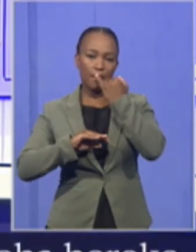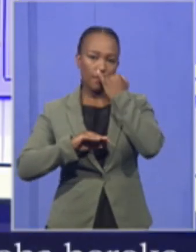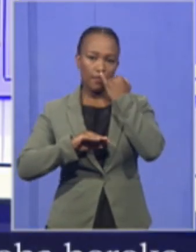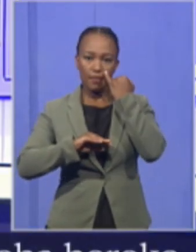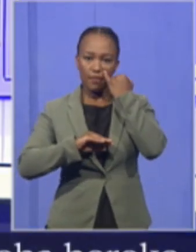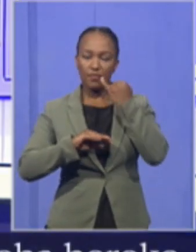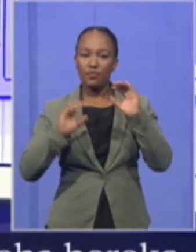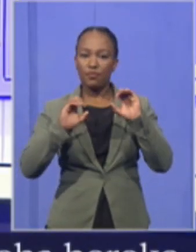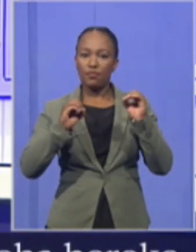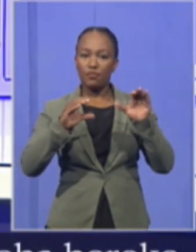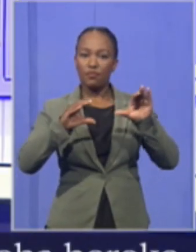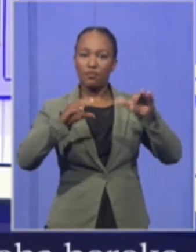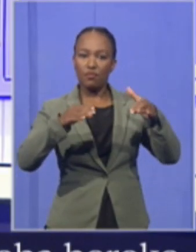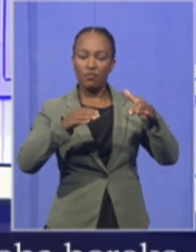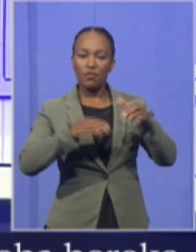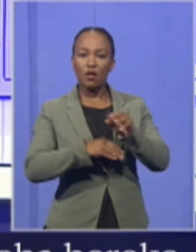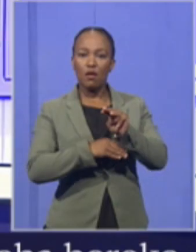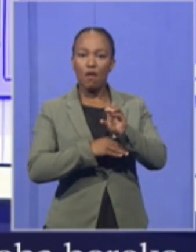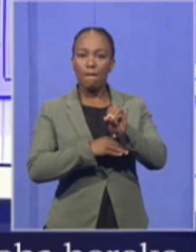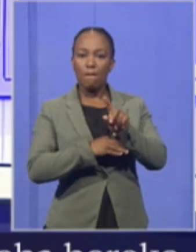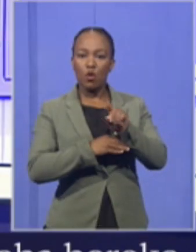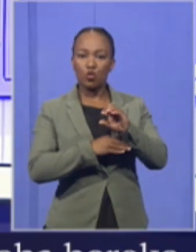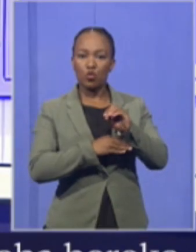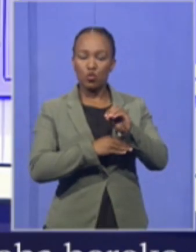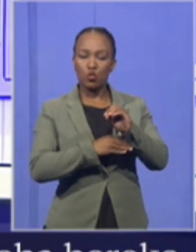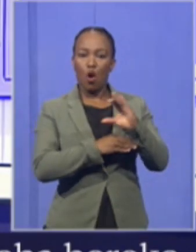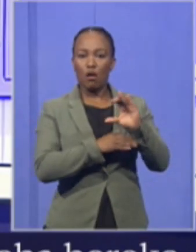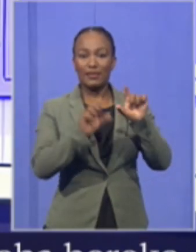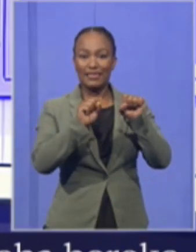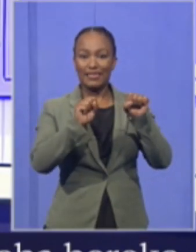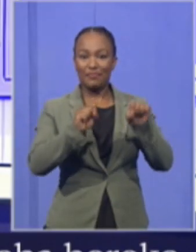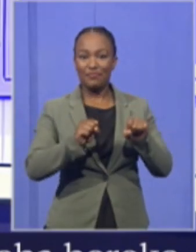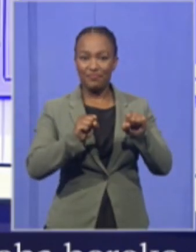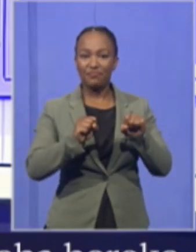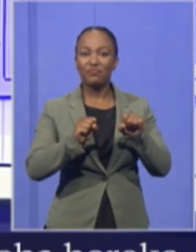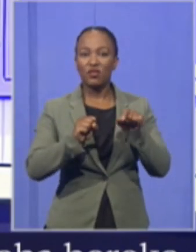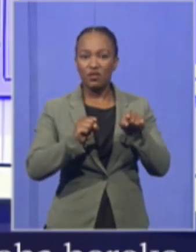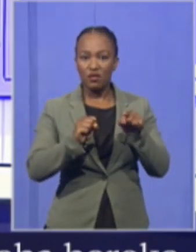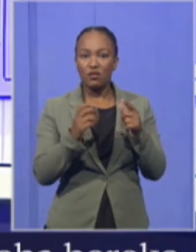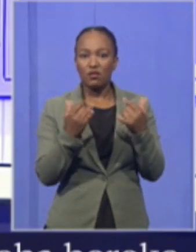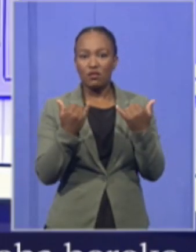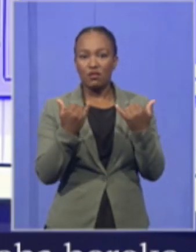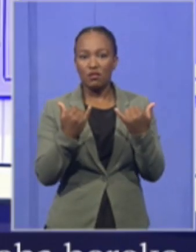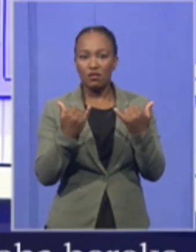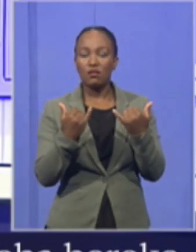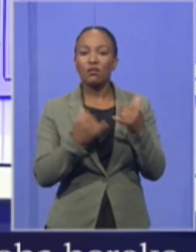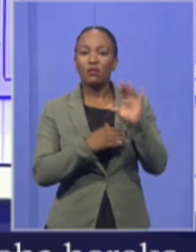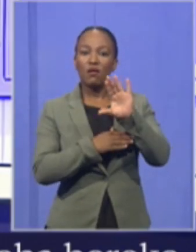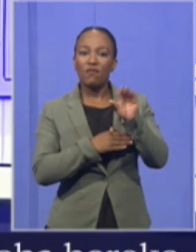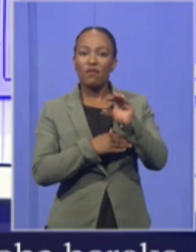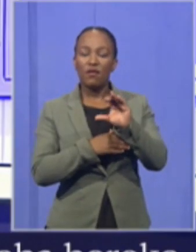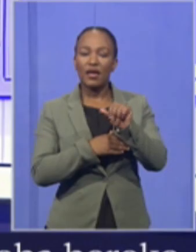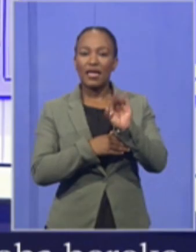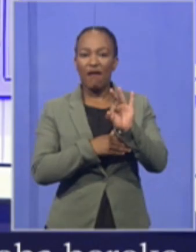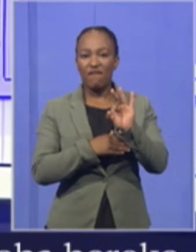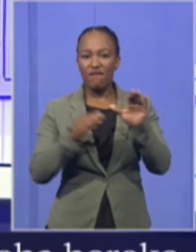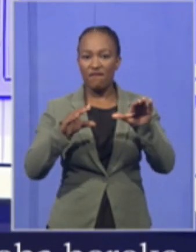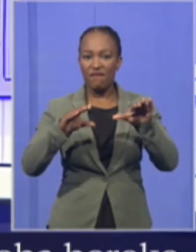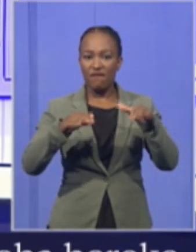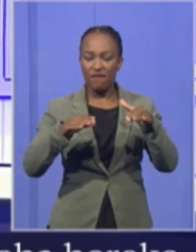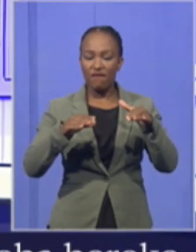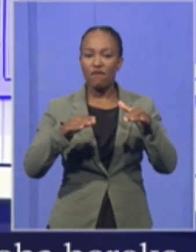e itsegeng mo MODOK system. Mokgatlho wa Afrika wa kgwele ya dinao CAF e